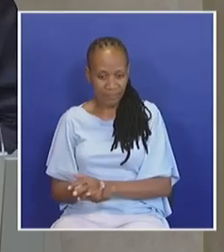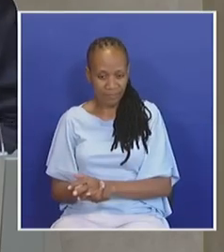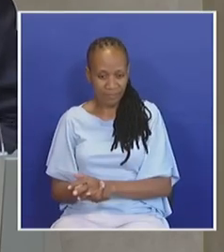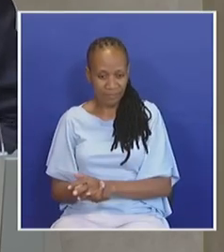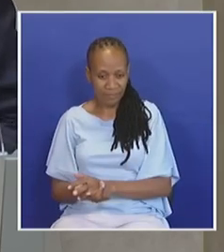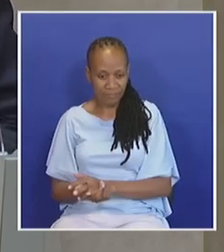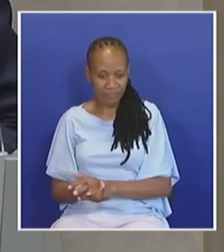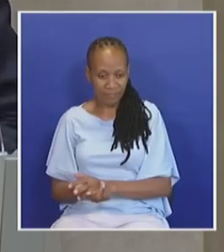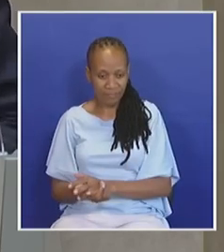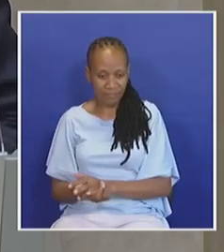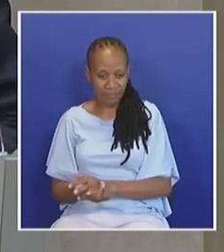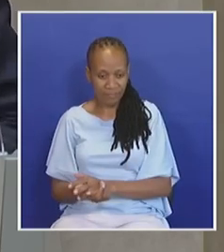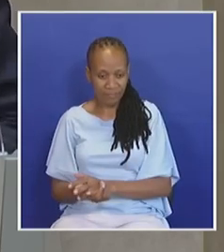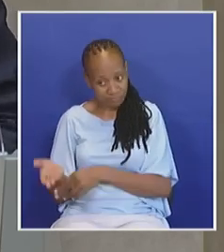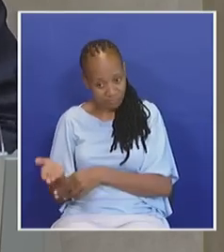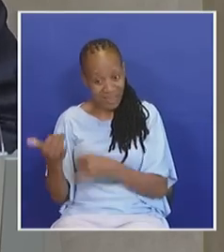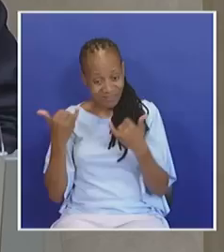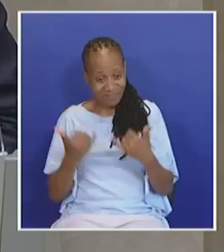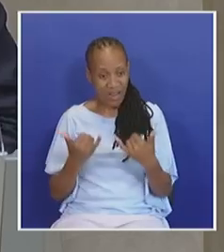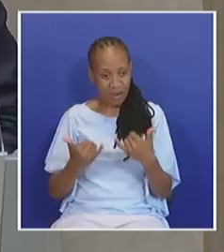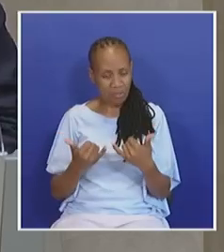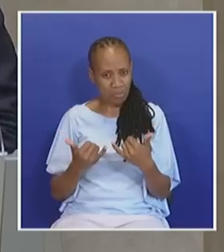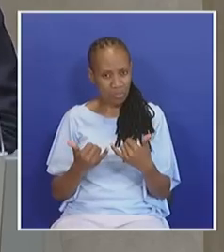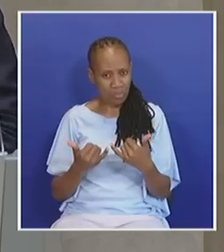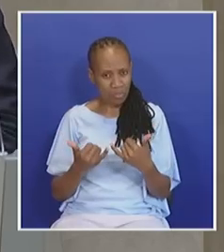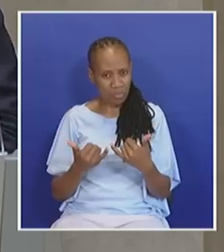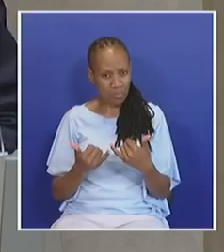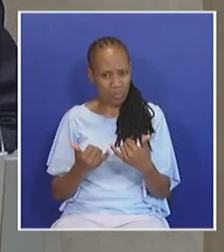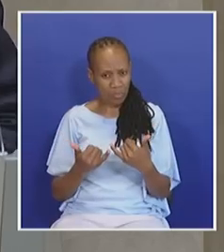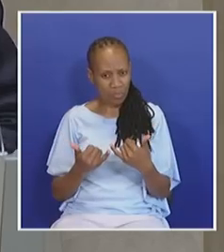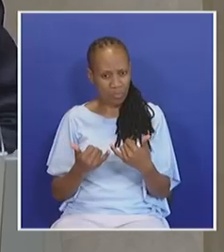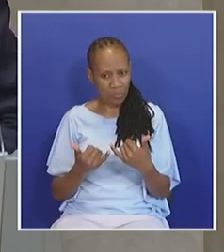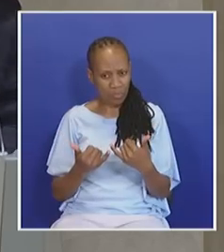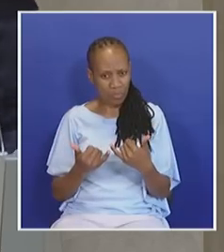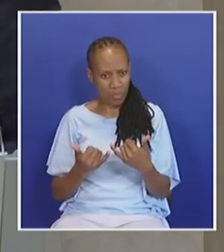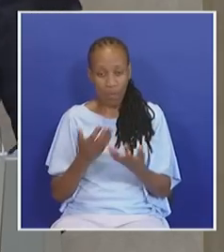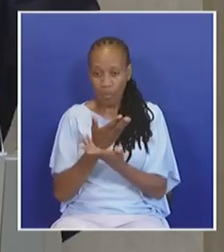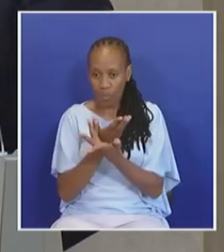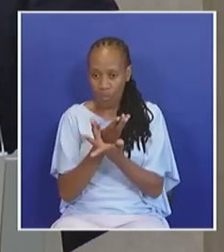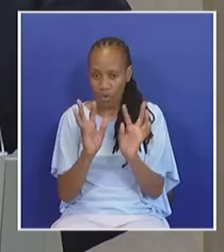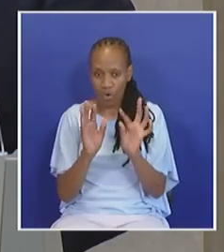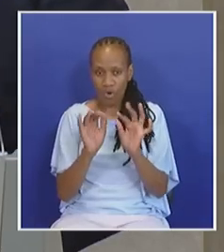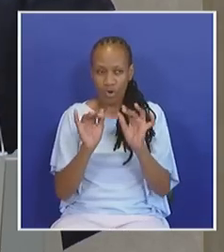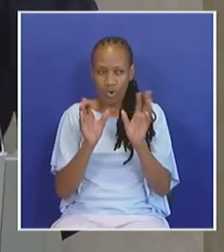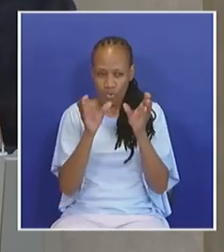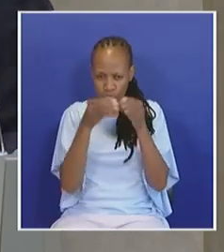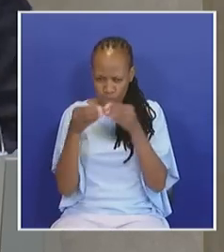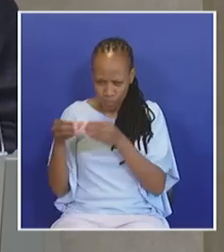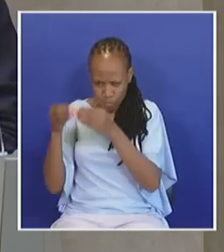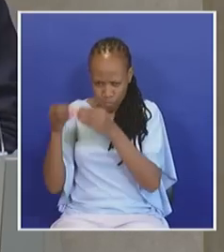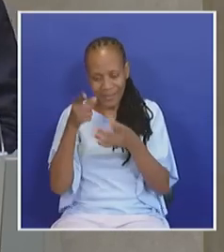accordingly, the plan should now be consulted upon by all sectors of society.